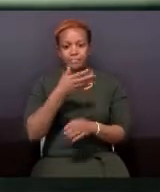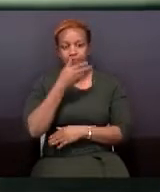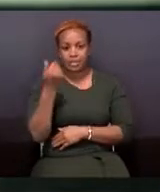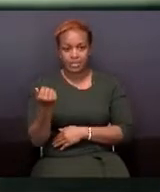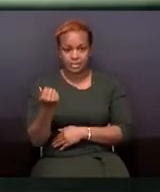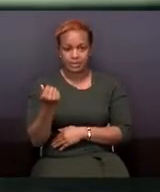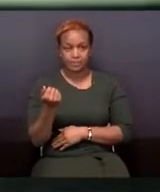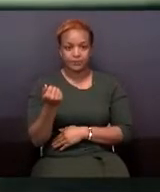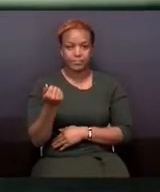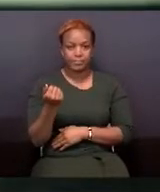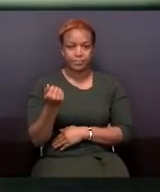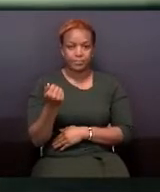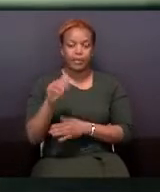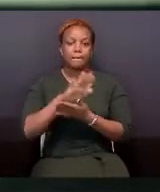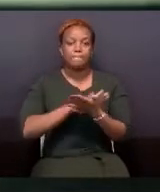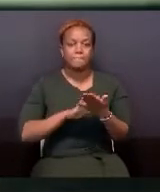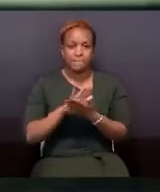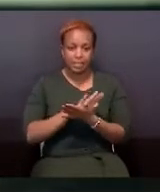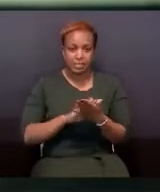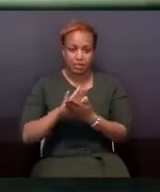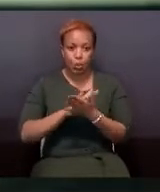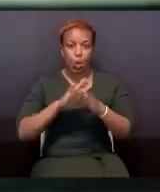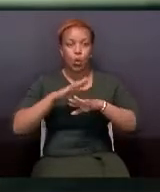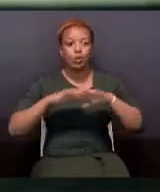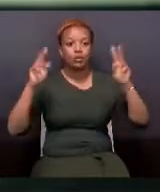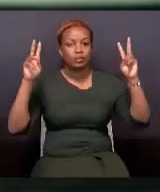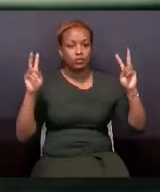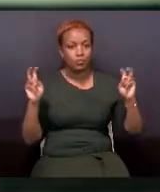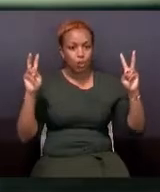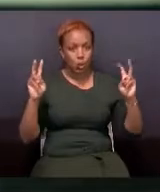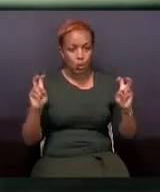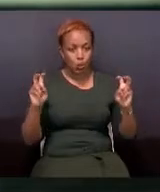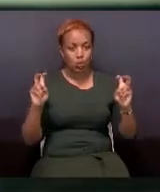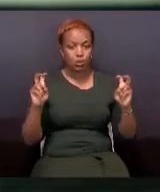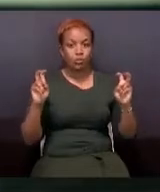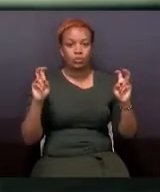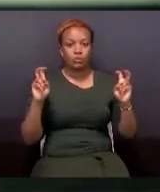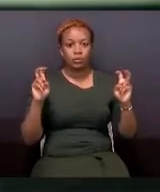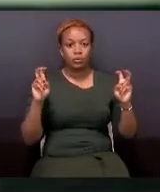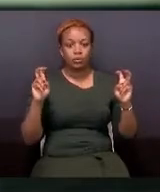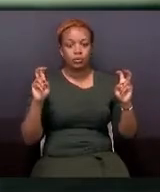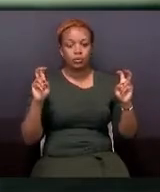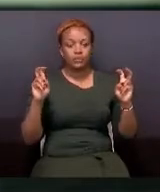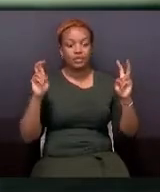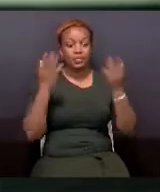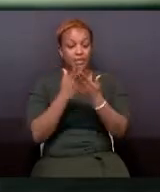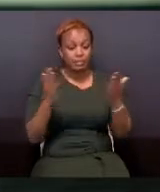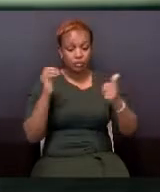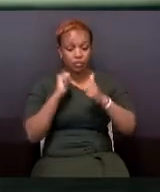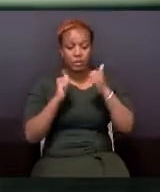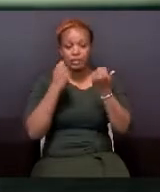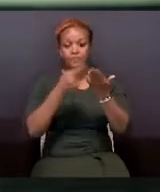even on the topical issues that were talked about here, the